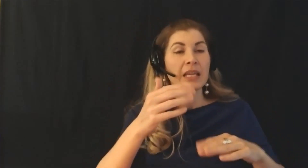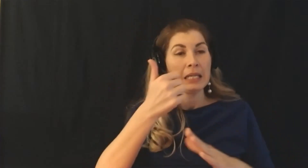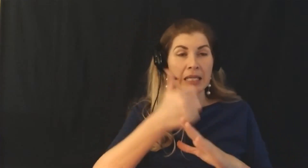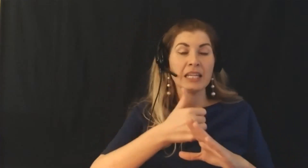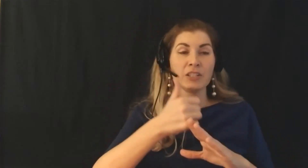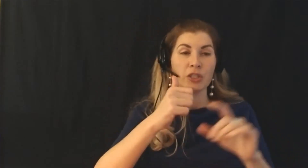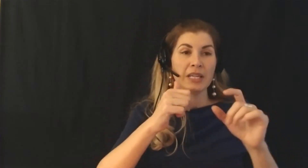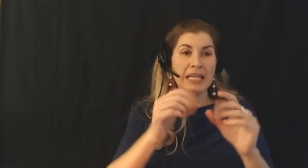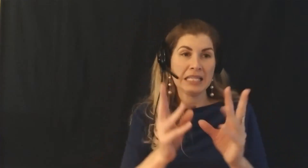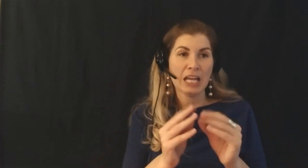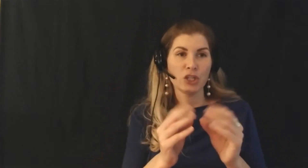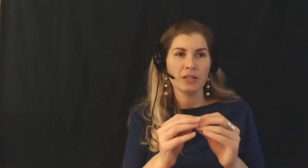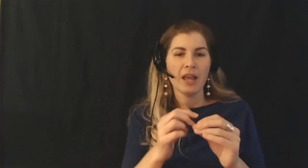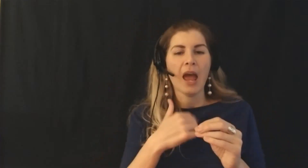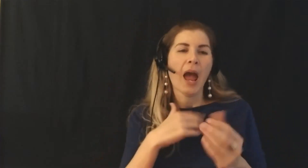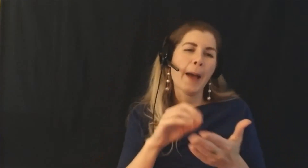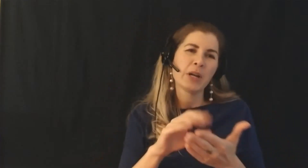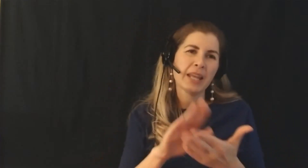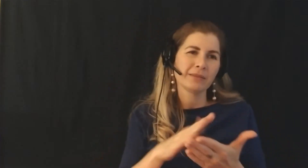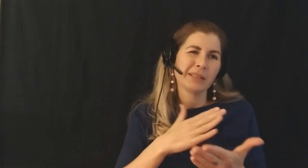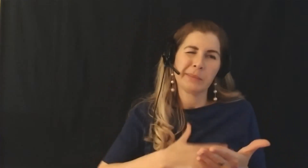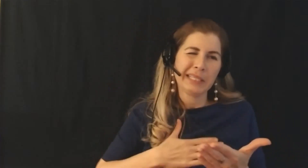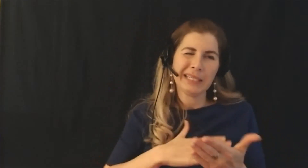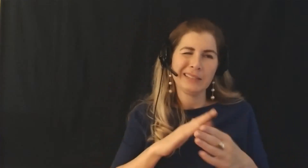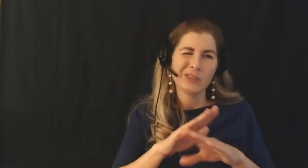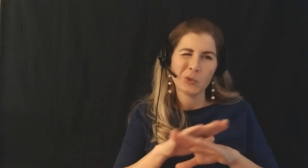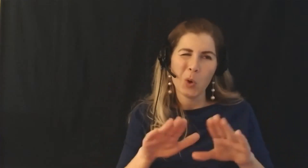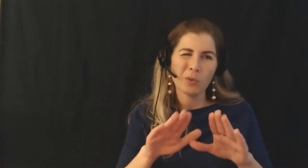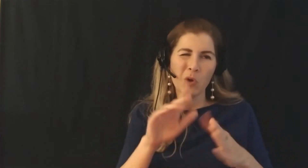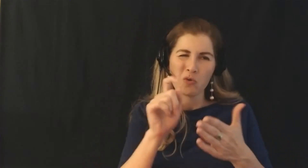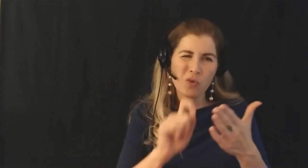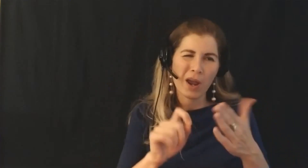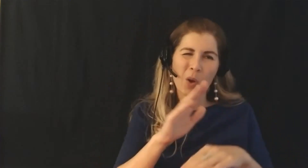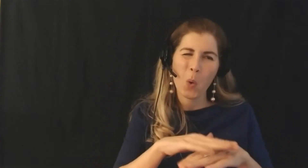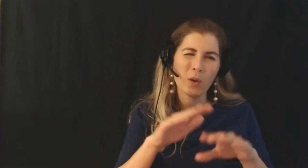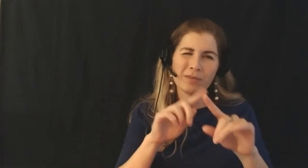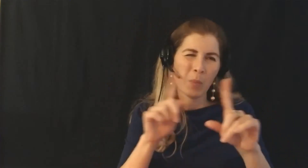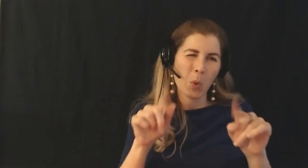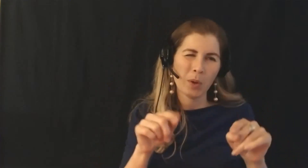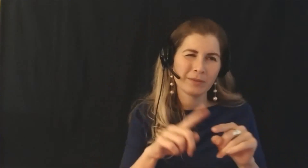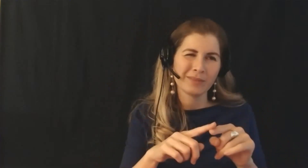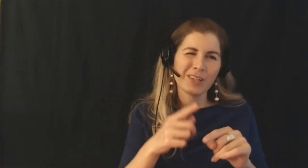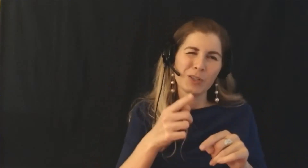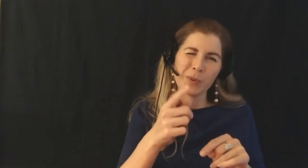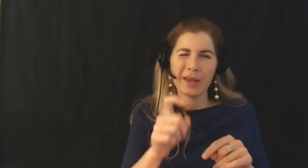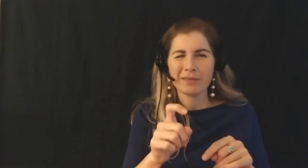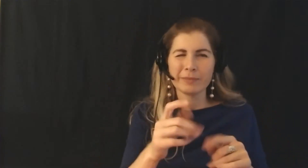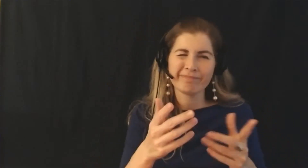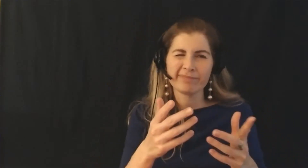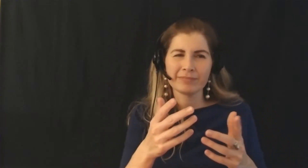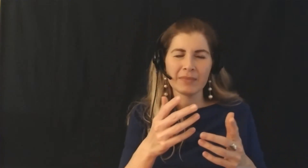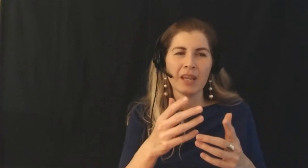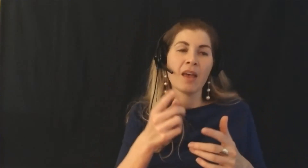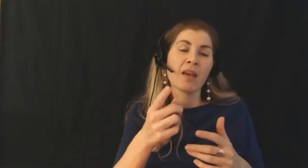of make a disclaimer of please don't write on the board. You know, you kind of have to make sure they wouldn't do that